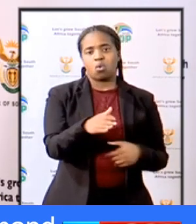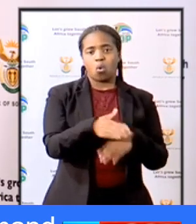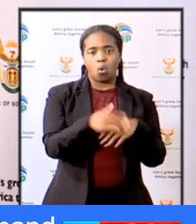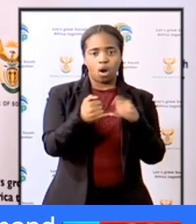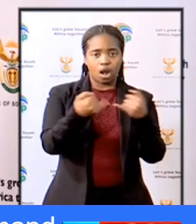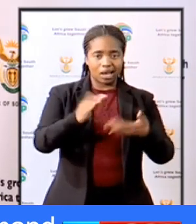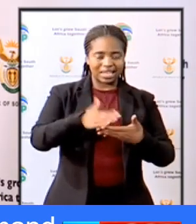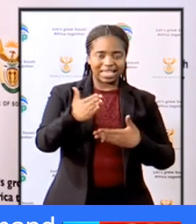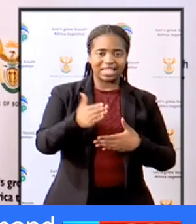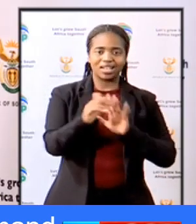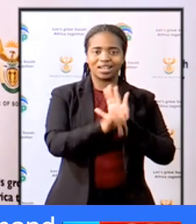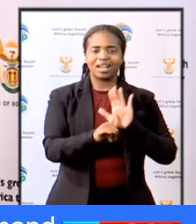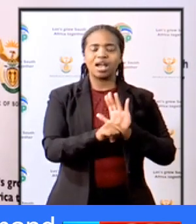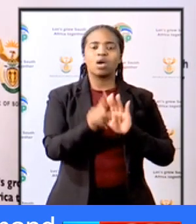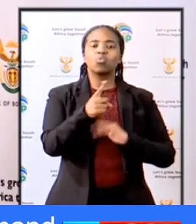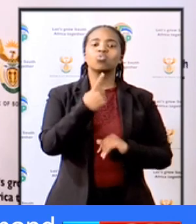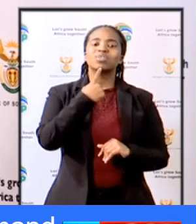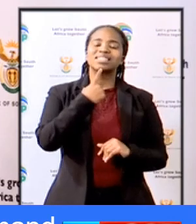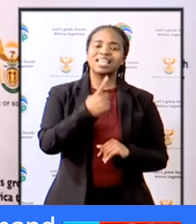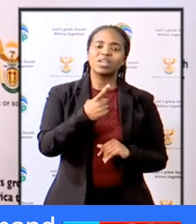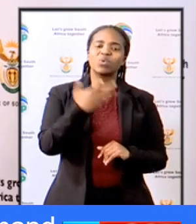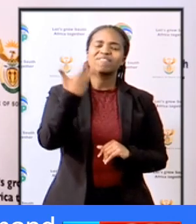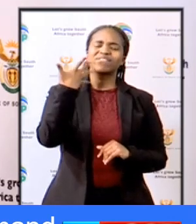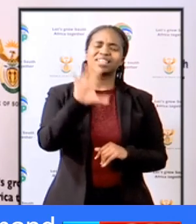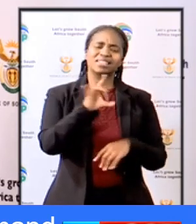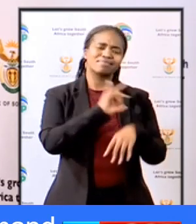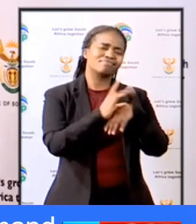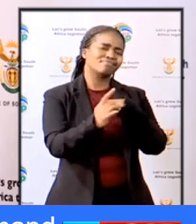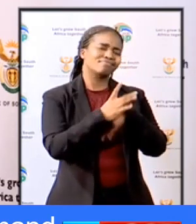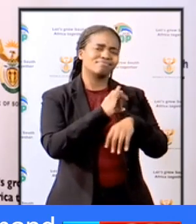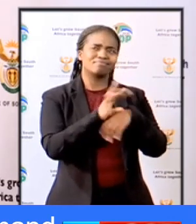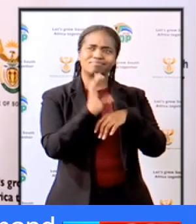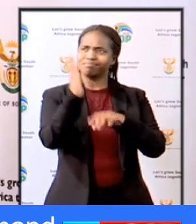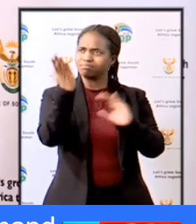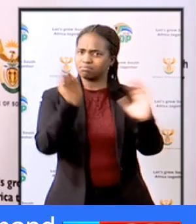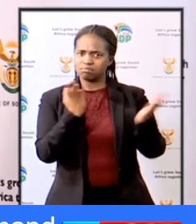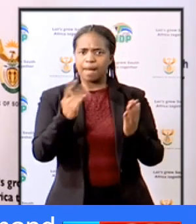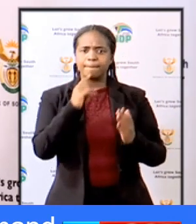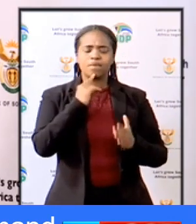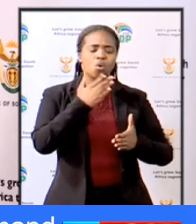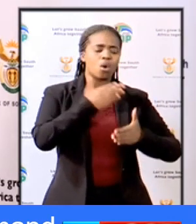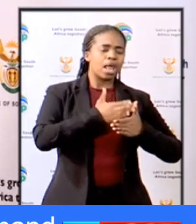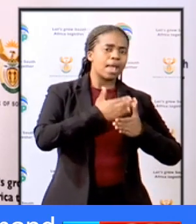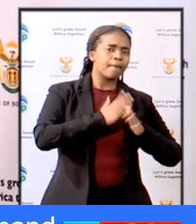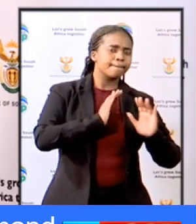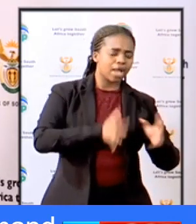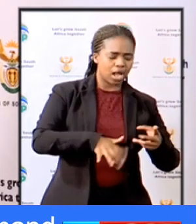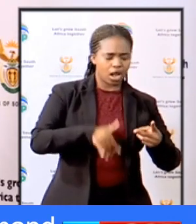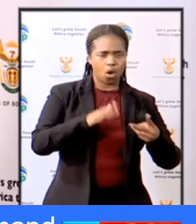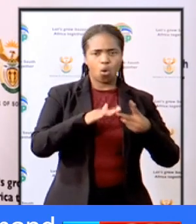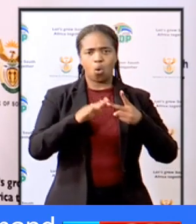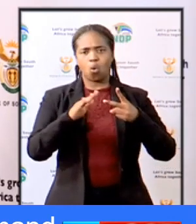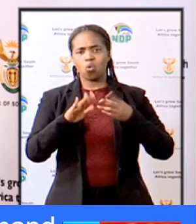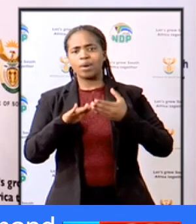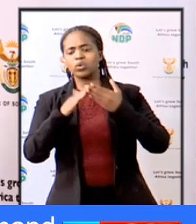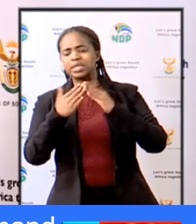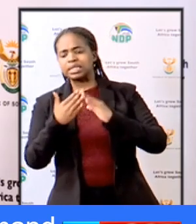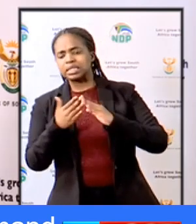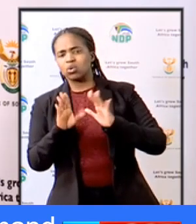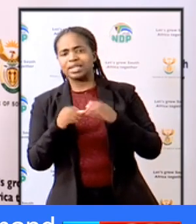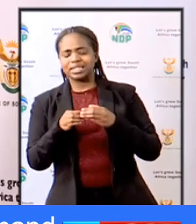said, consulted broadly. Not only with labor or community